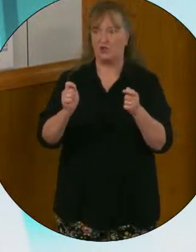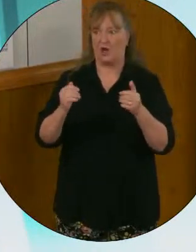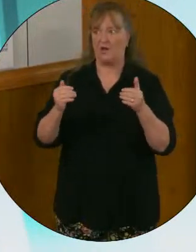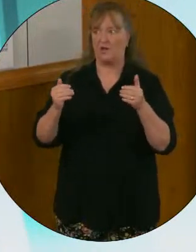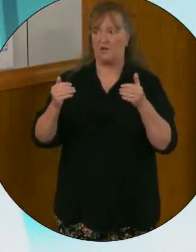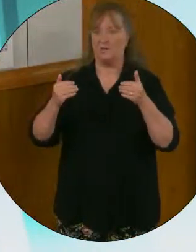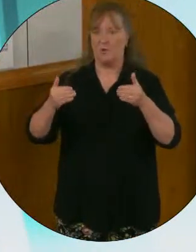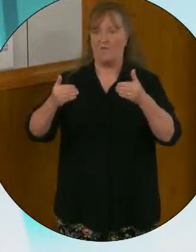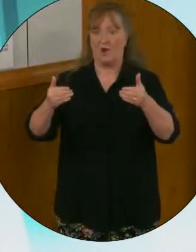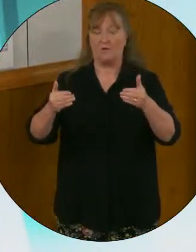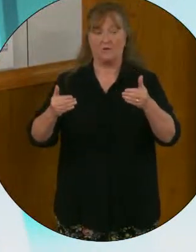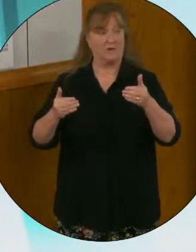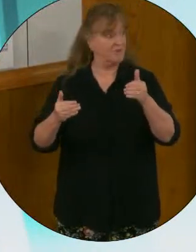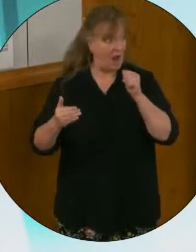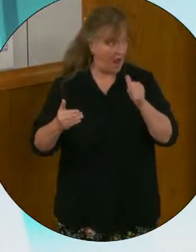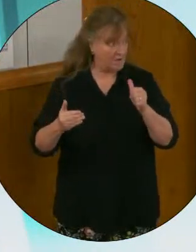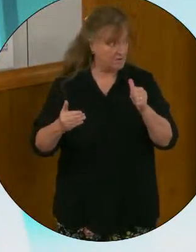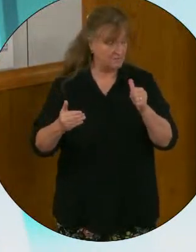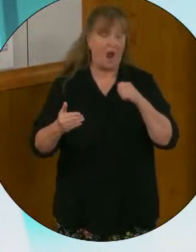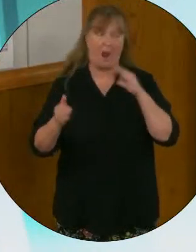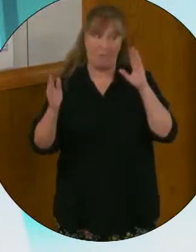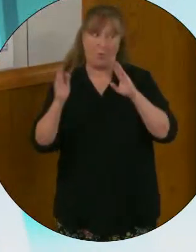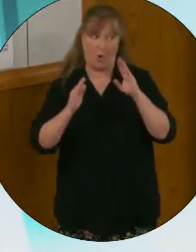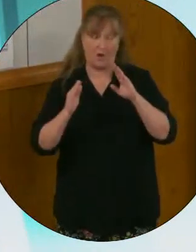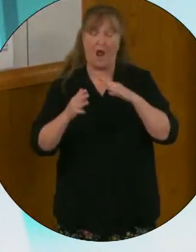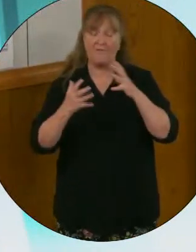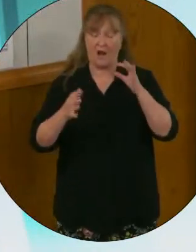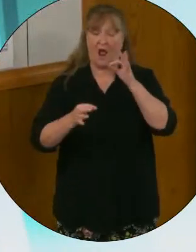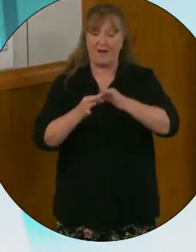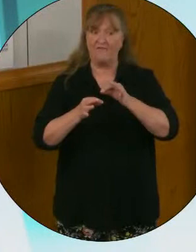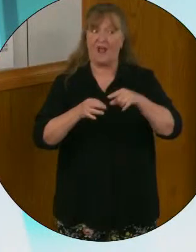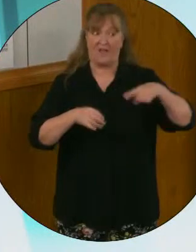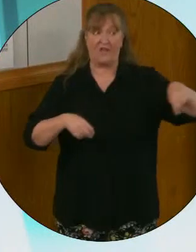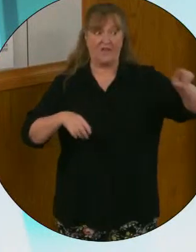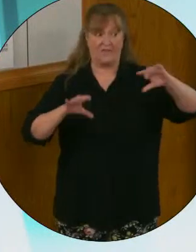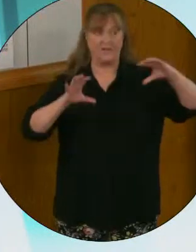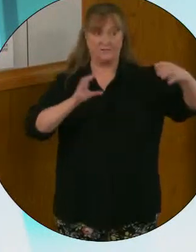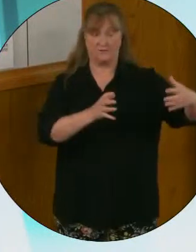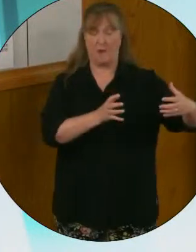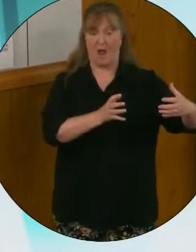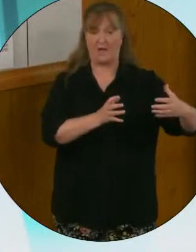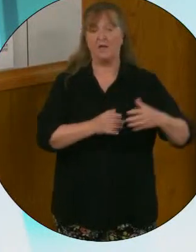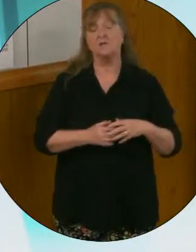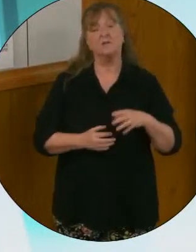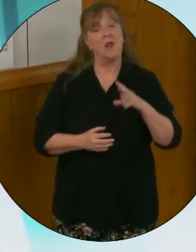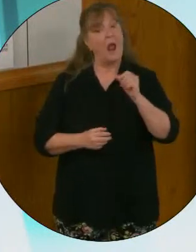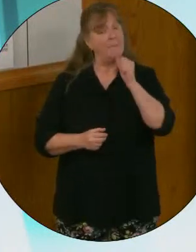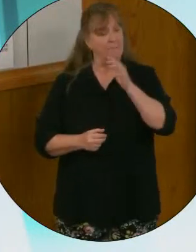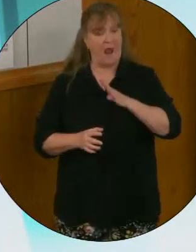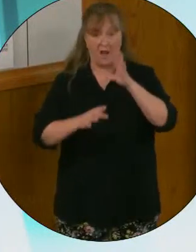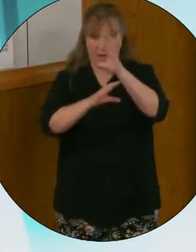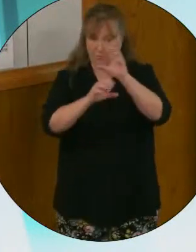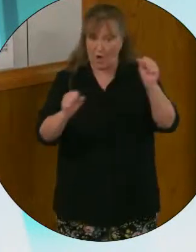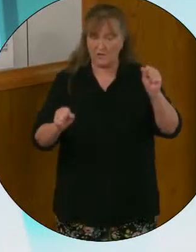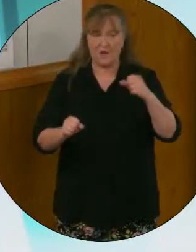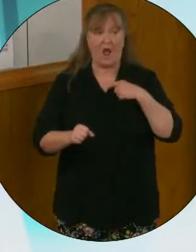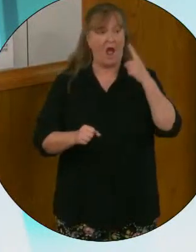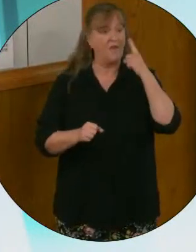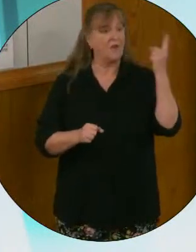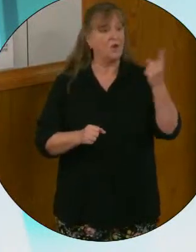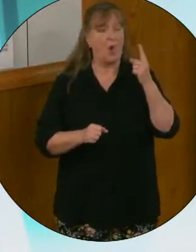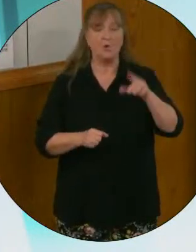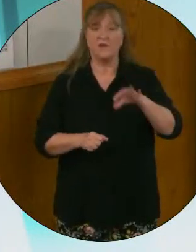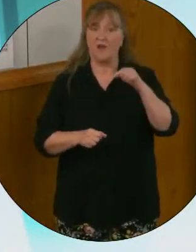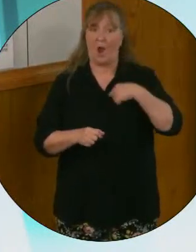then I'm worried. I have a lot of faith in this body. Okay, and Madam President, I think you have always found